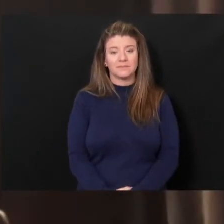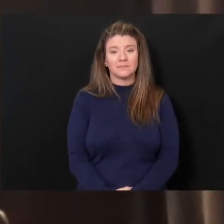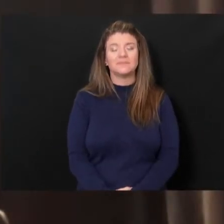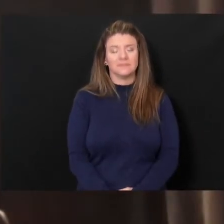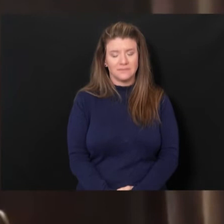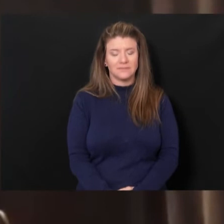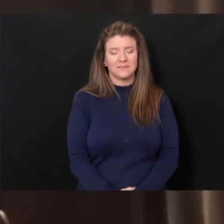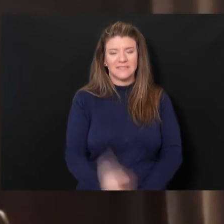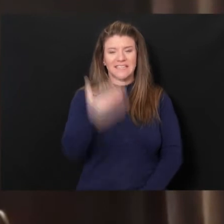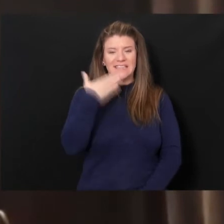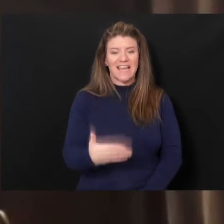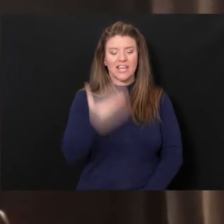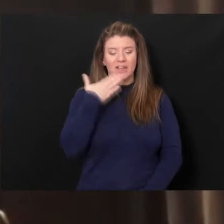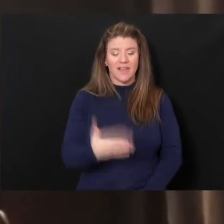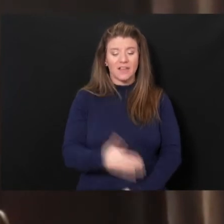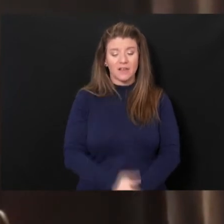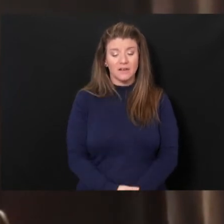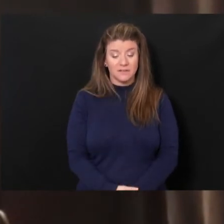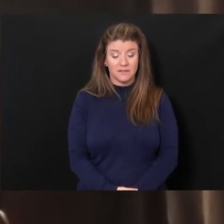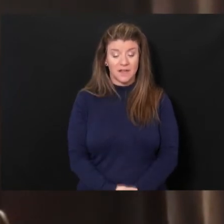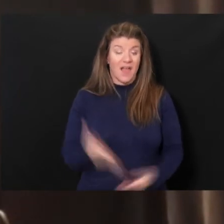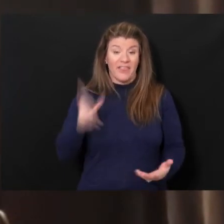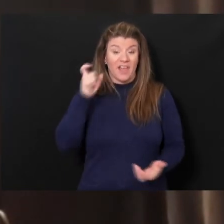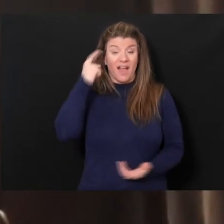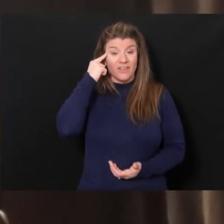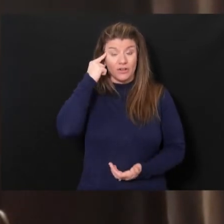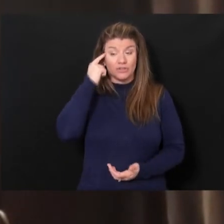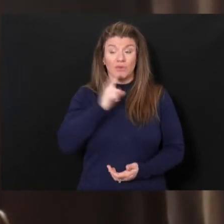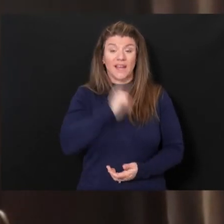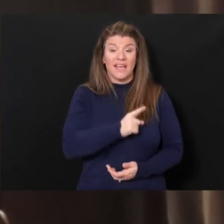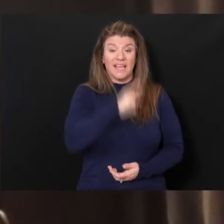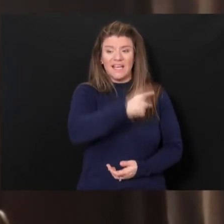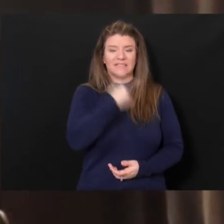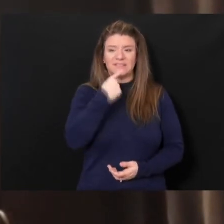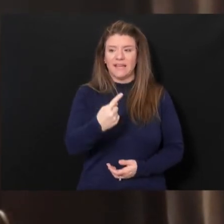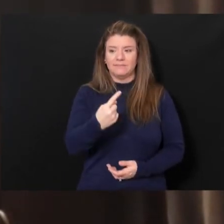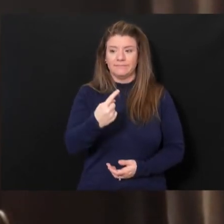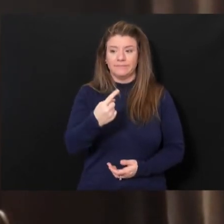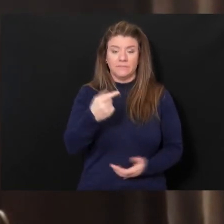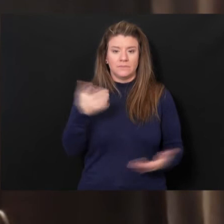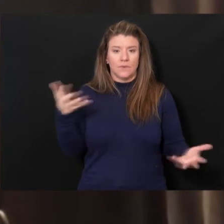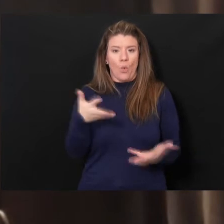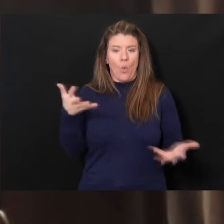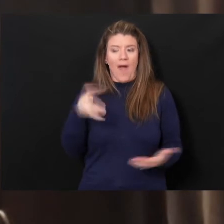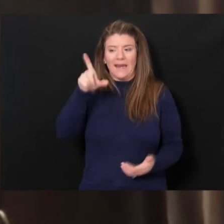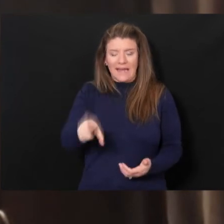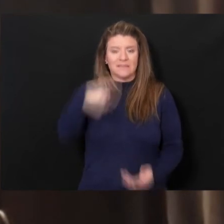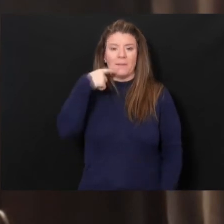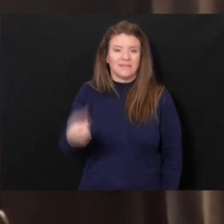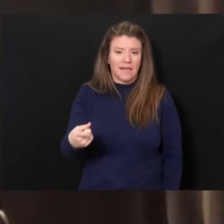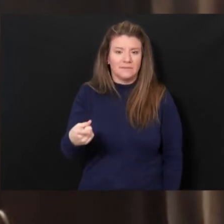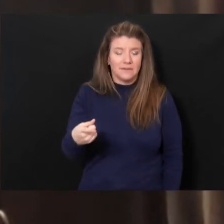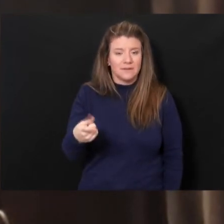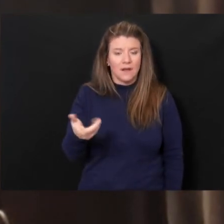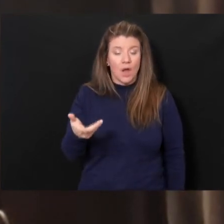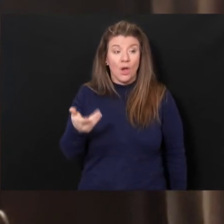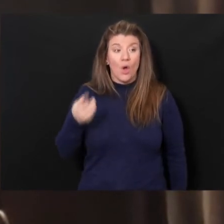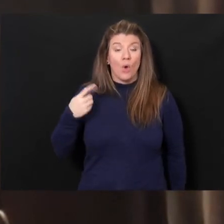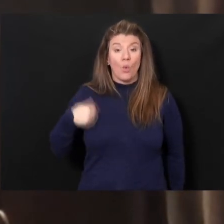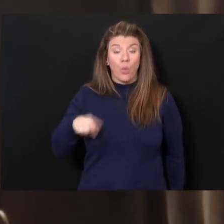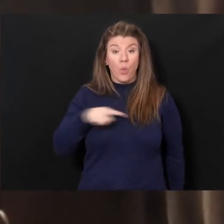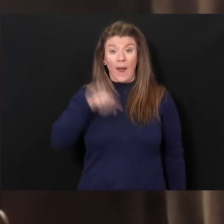Thank you, Brendan. Thank you, Governor. I think that the governor has really said what needs to be said. We believe